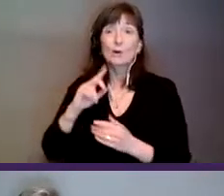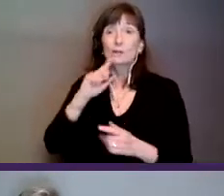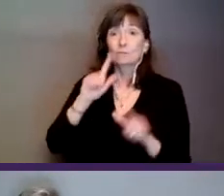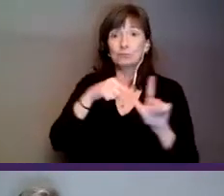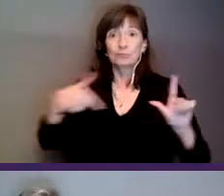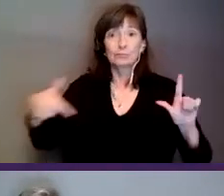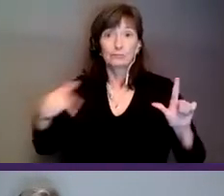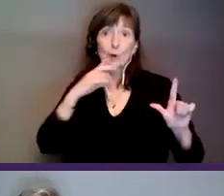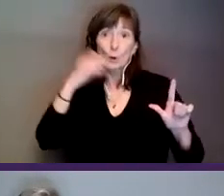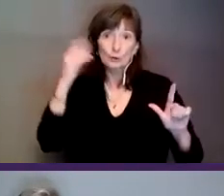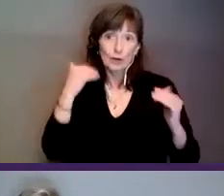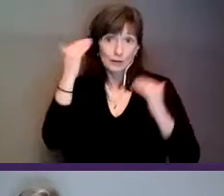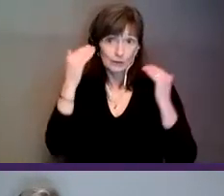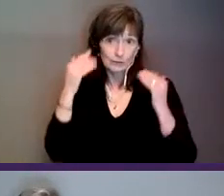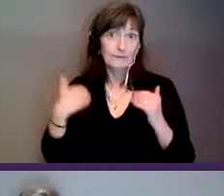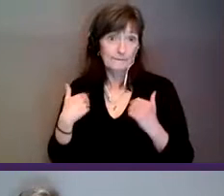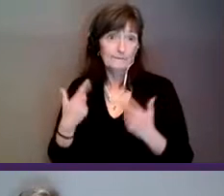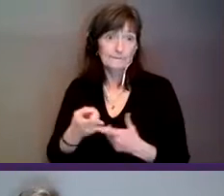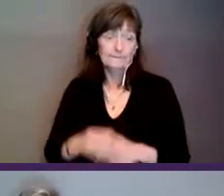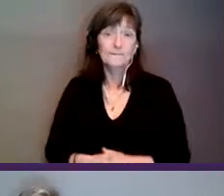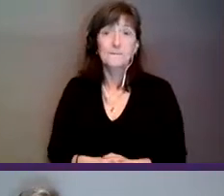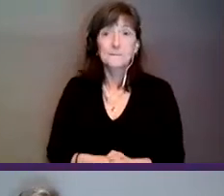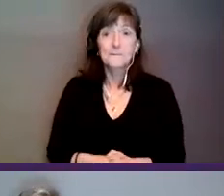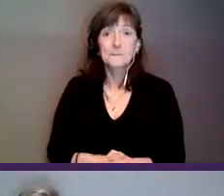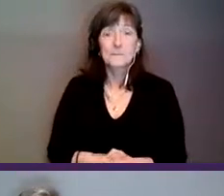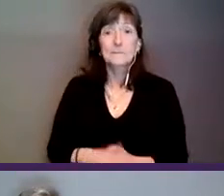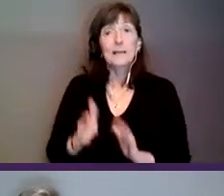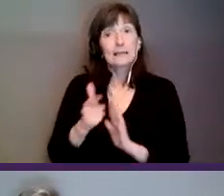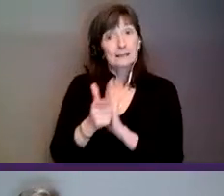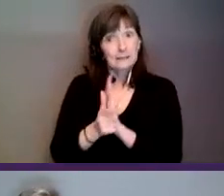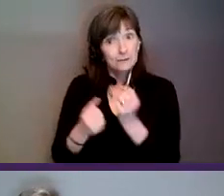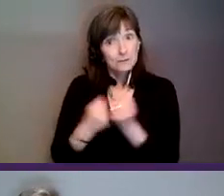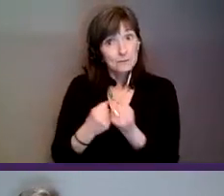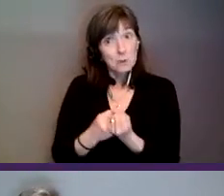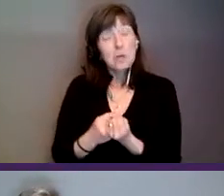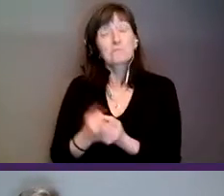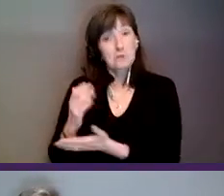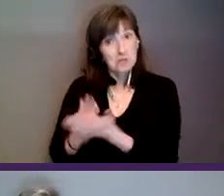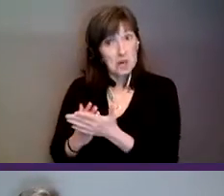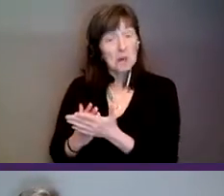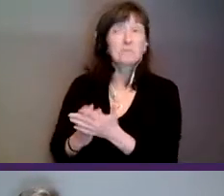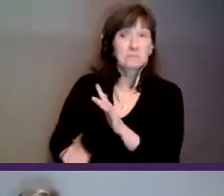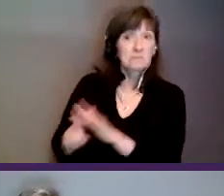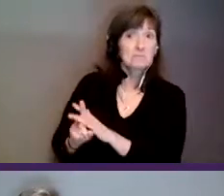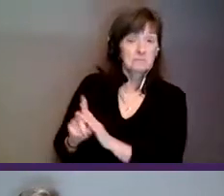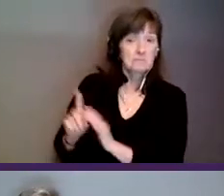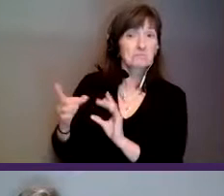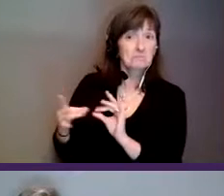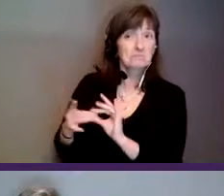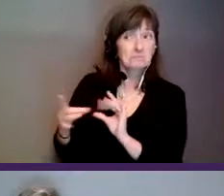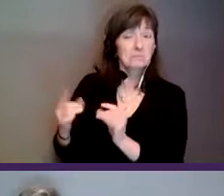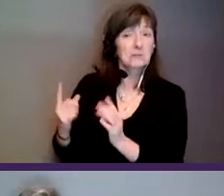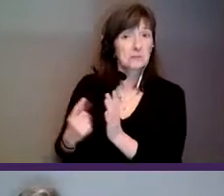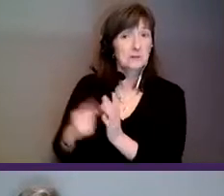older adults as well. And then for legal supports, we know that that's a question for people that comes up in some of these presentations,